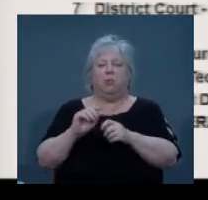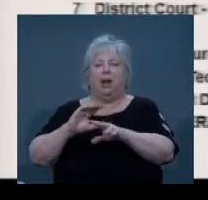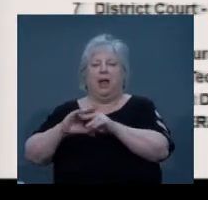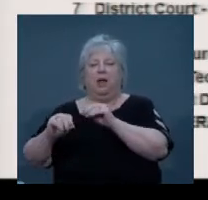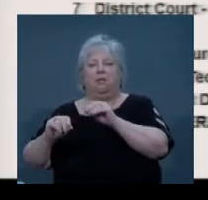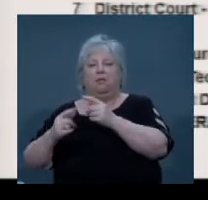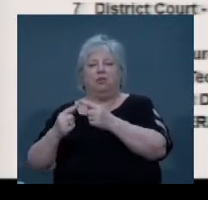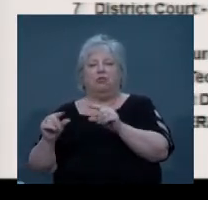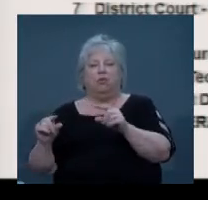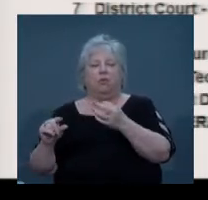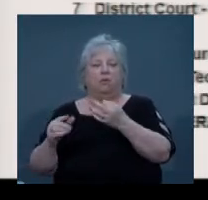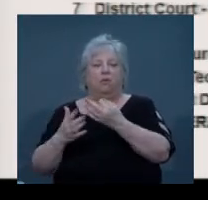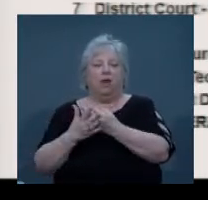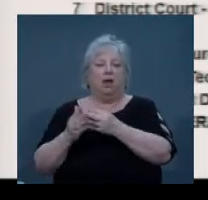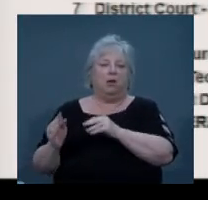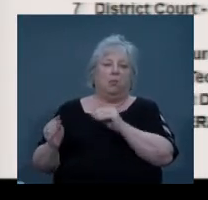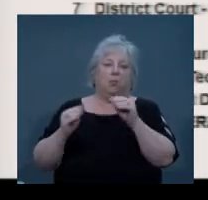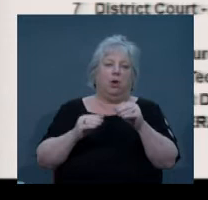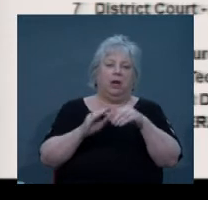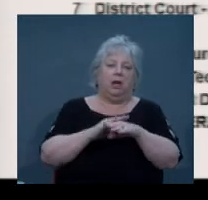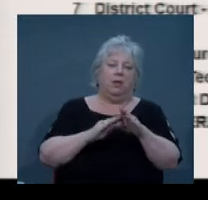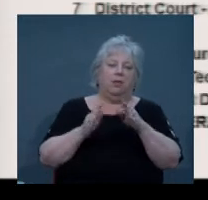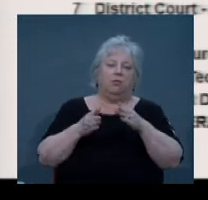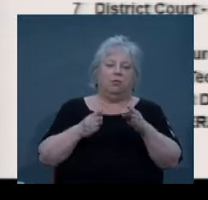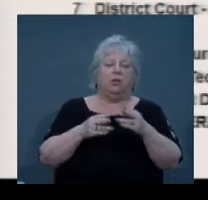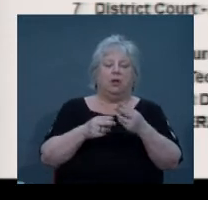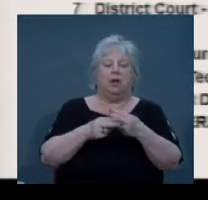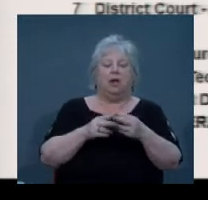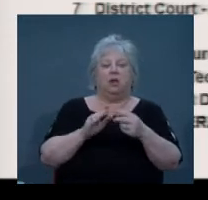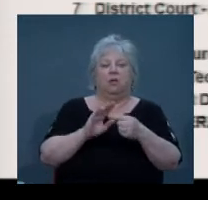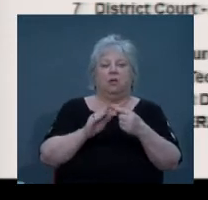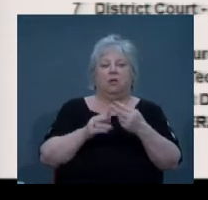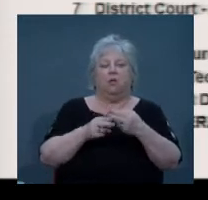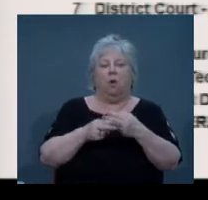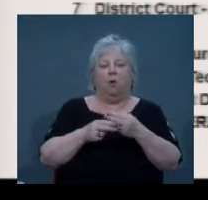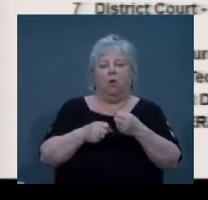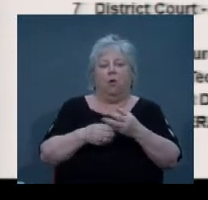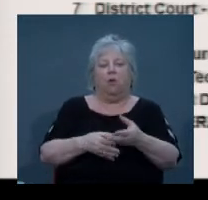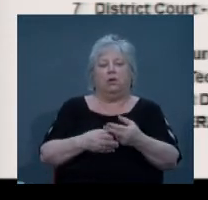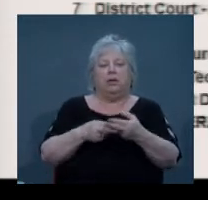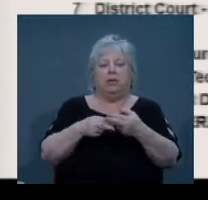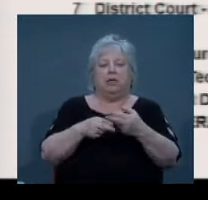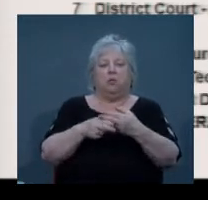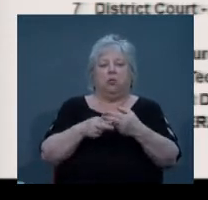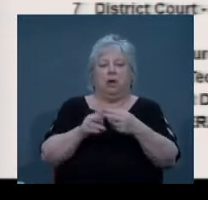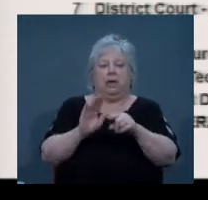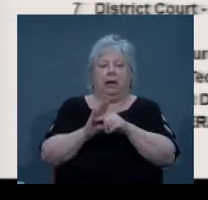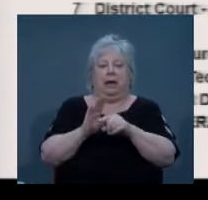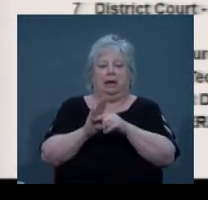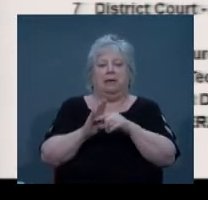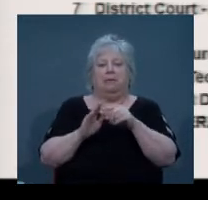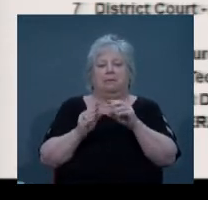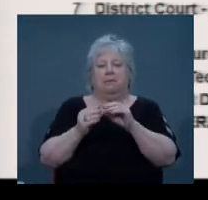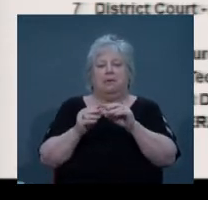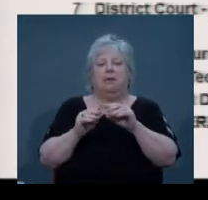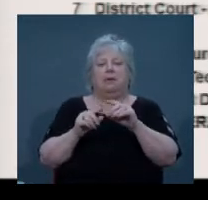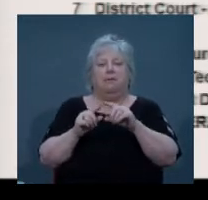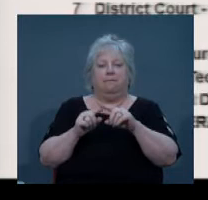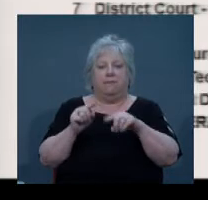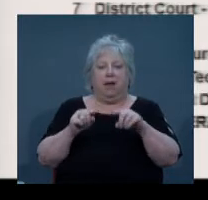fund and putting it in the street fund is causing a temporary negative variance there of that is affecting